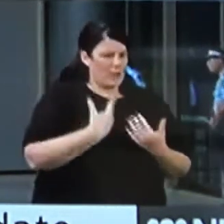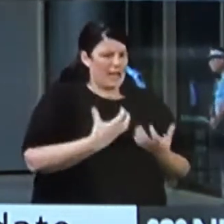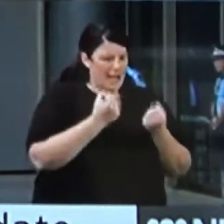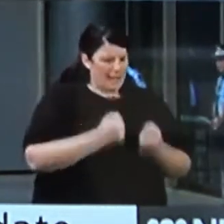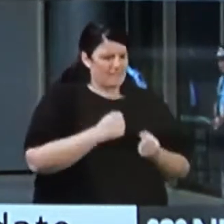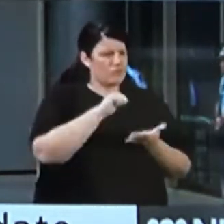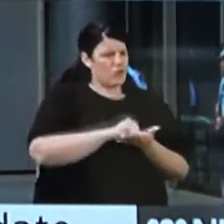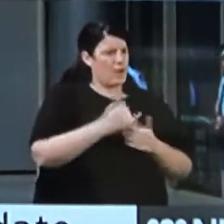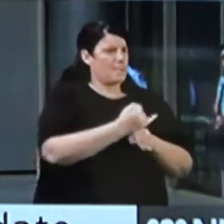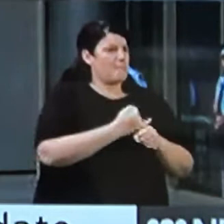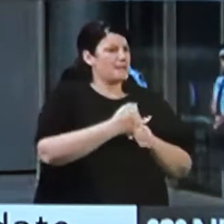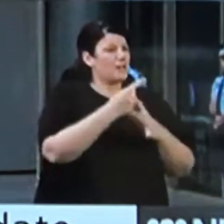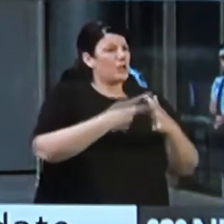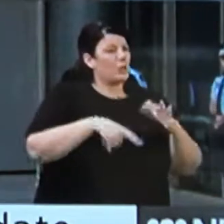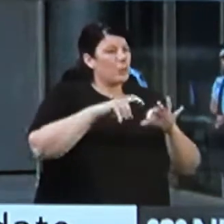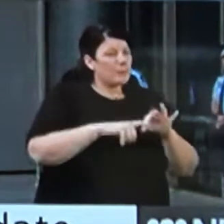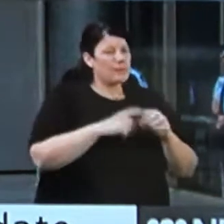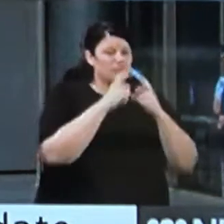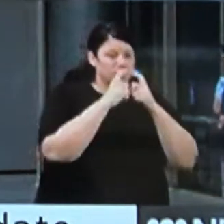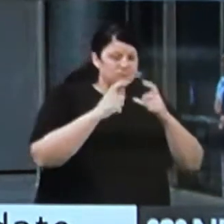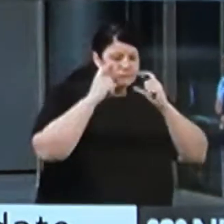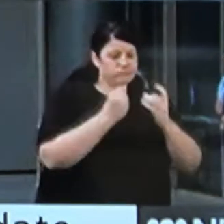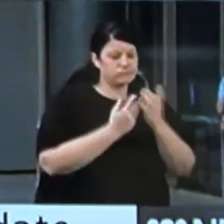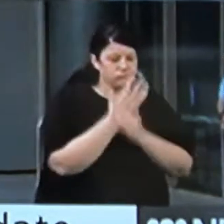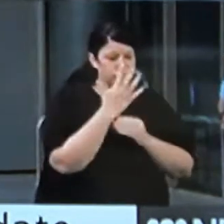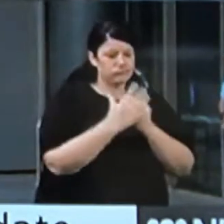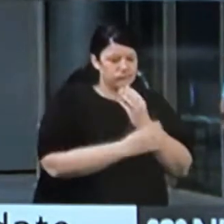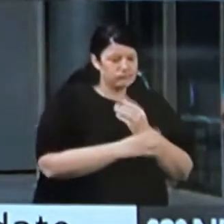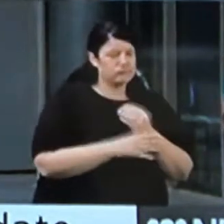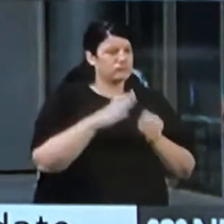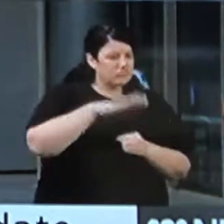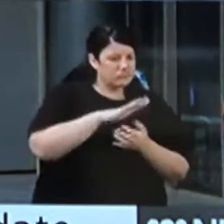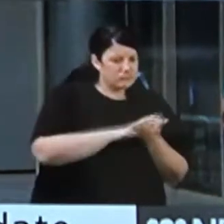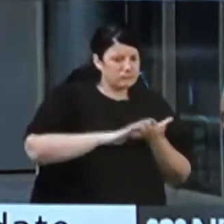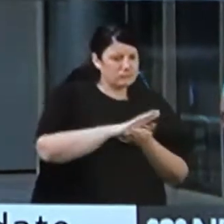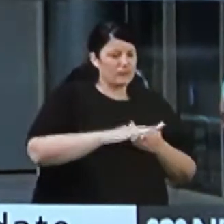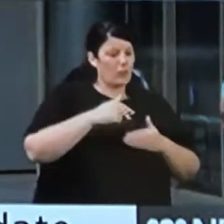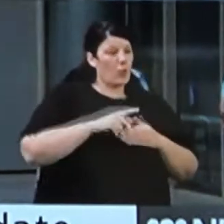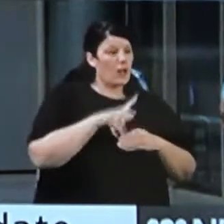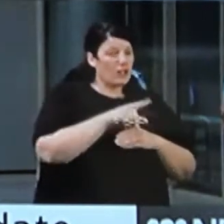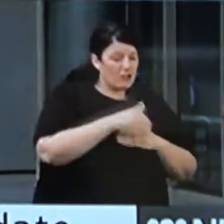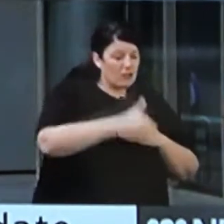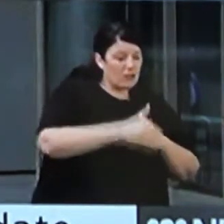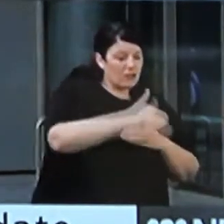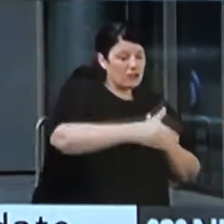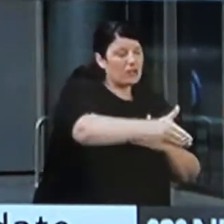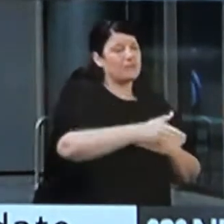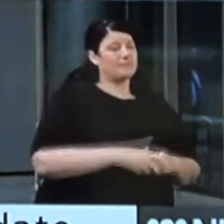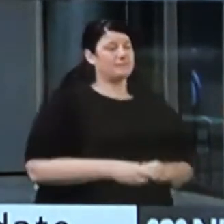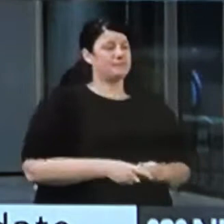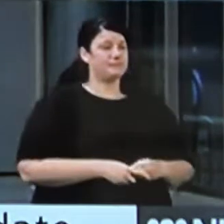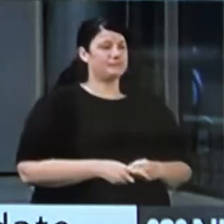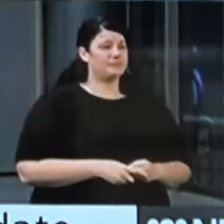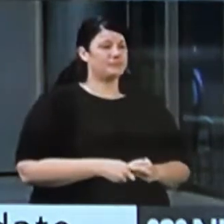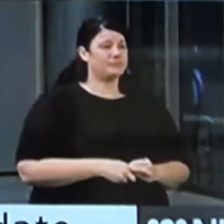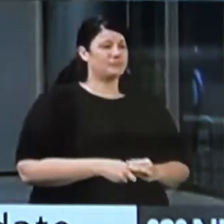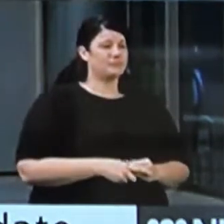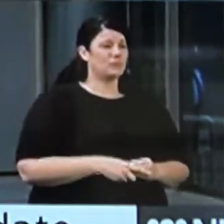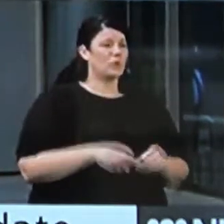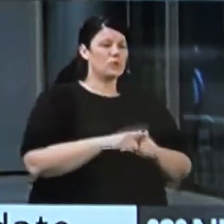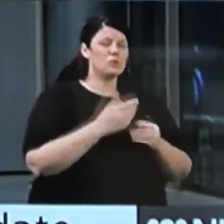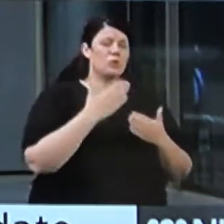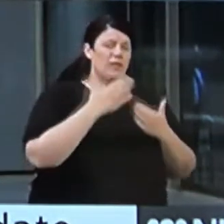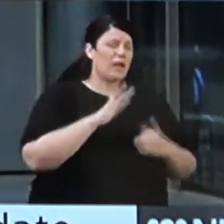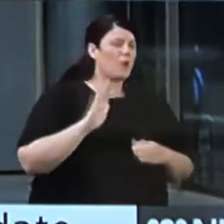have the medical equipment we need during the next few weeks and months. I also, again, wanted to thank all of